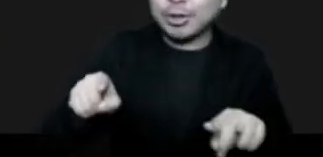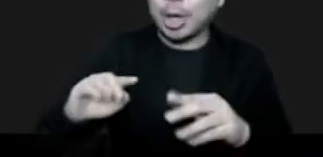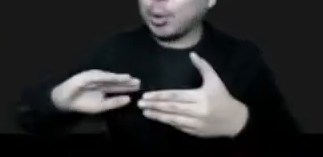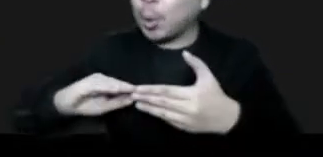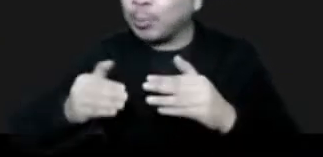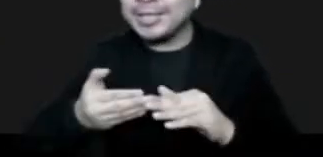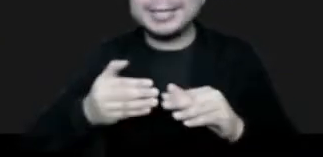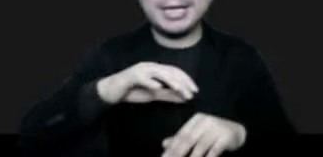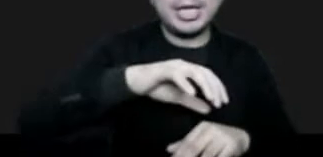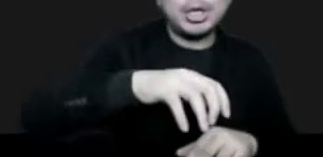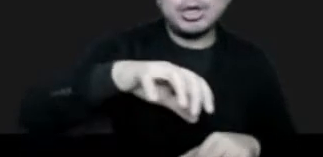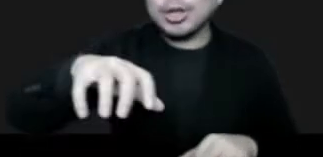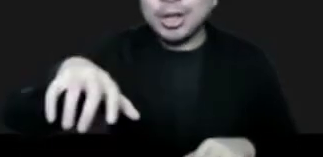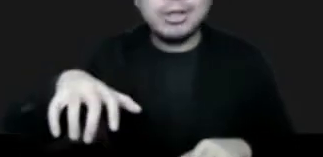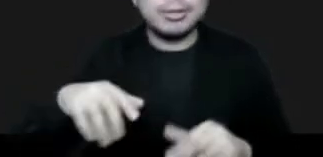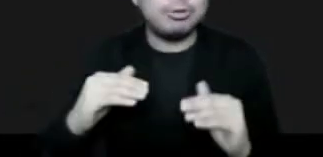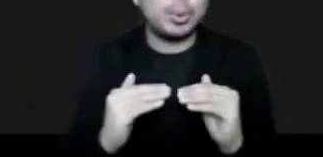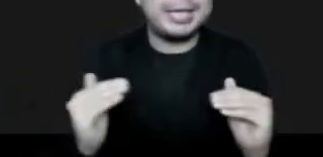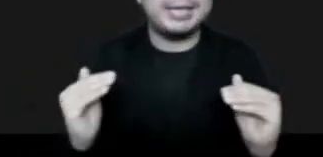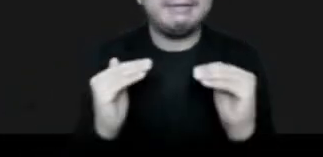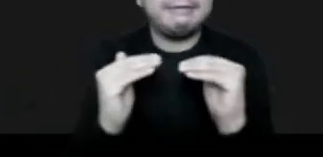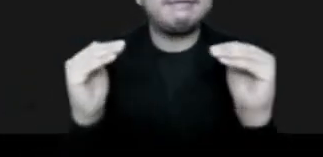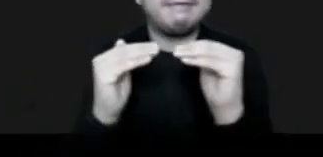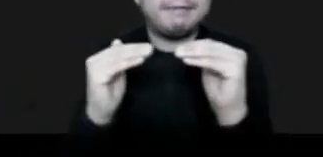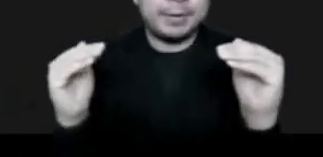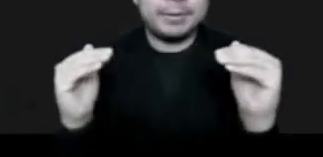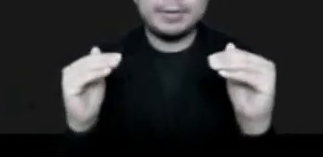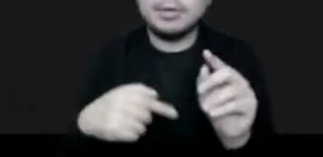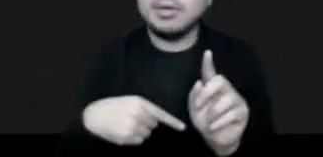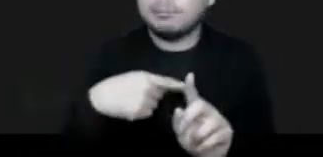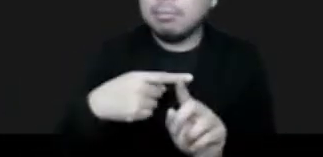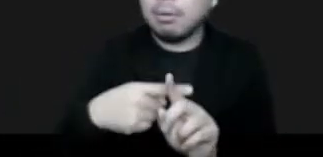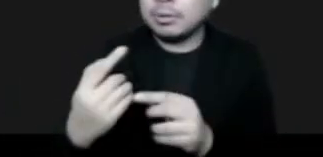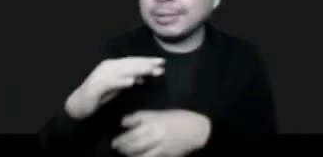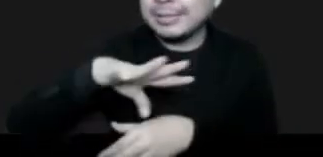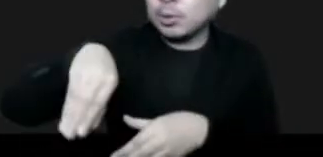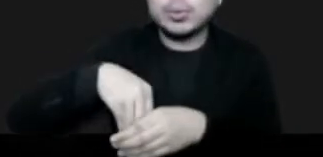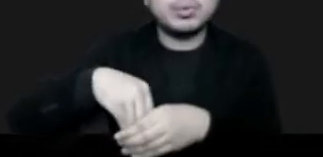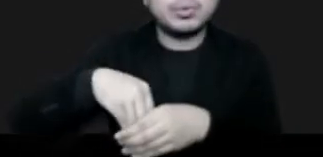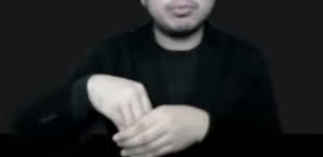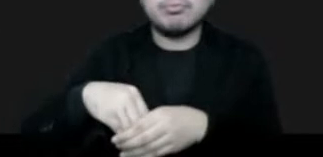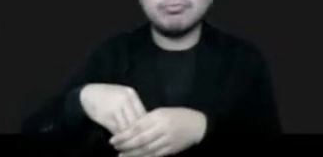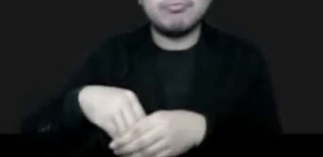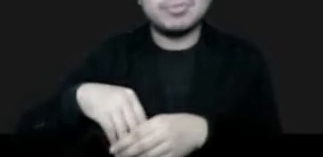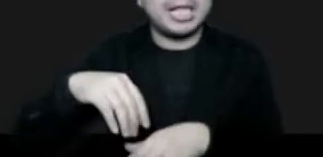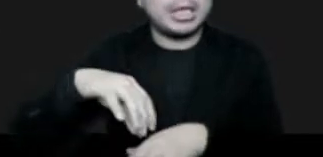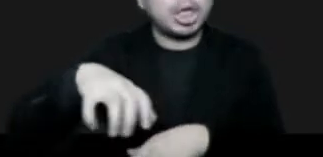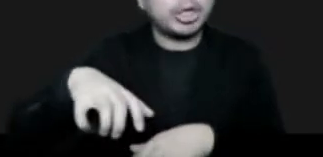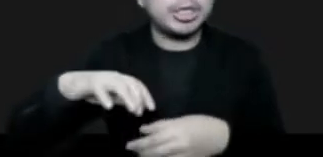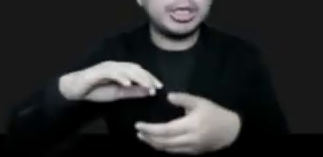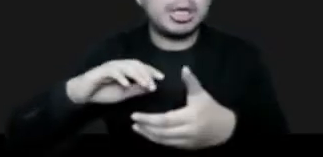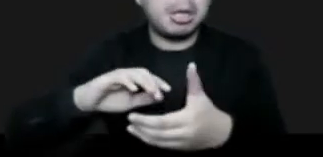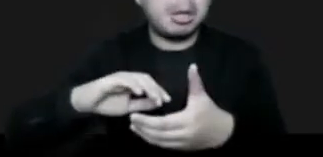development partners, our sub-national partners, and also the